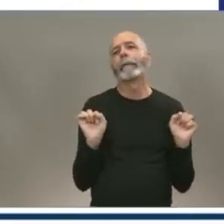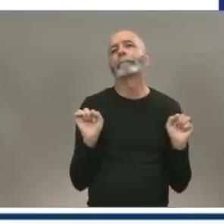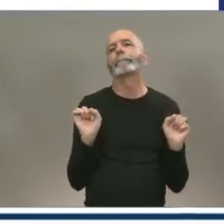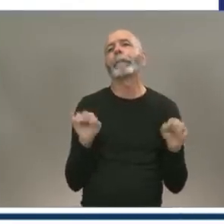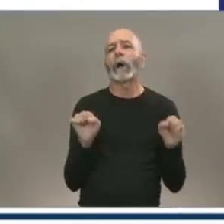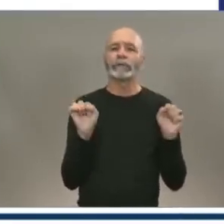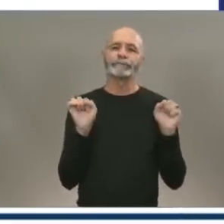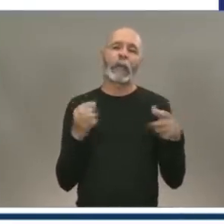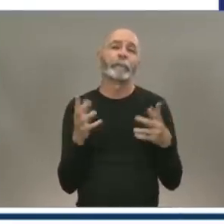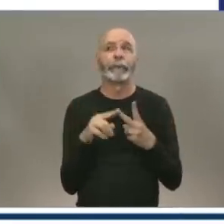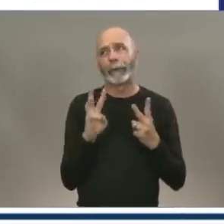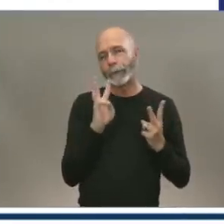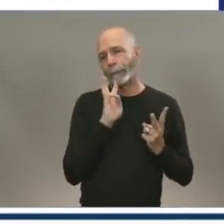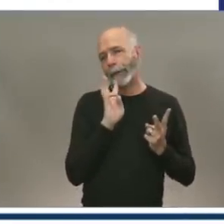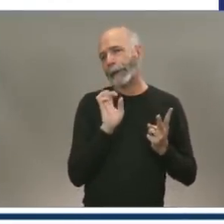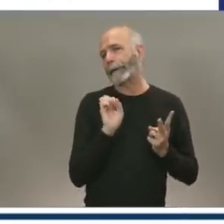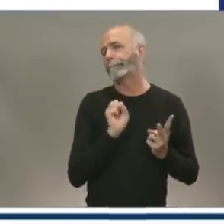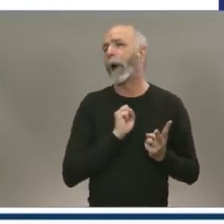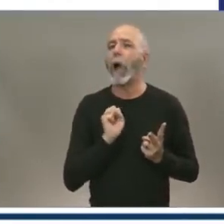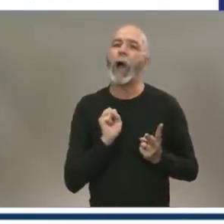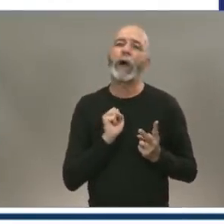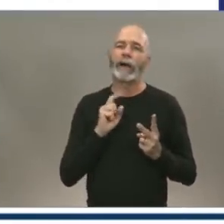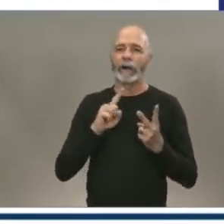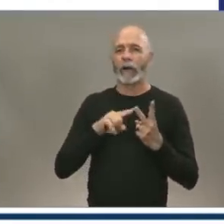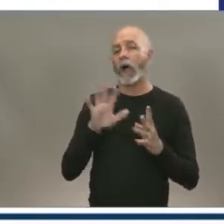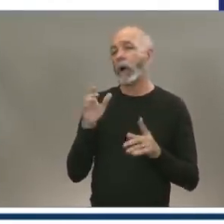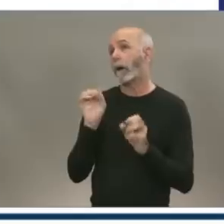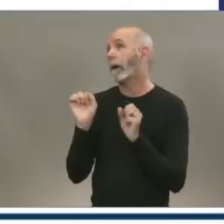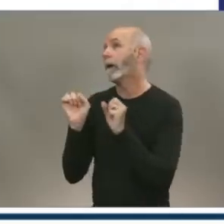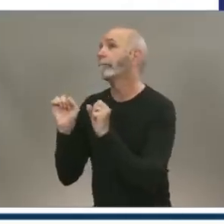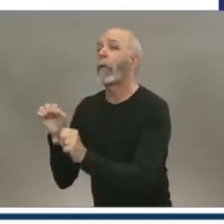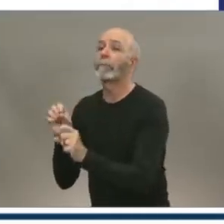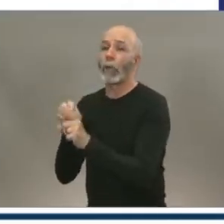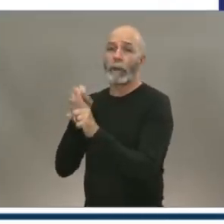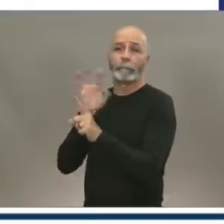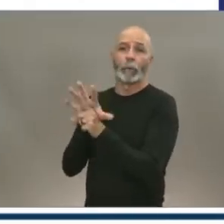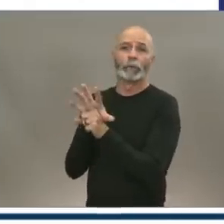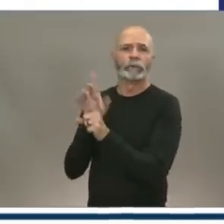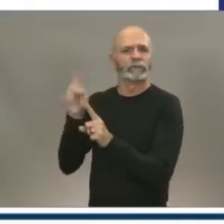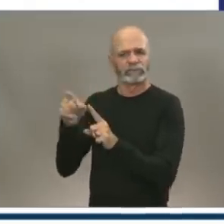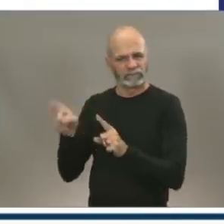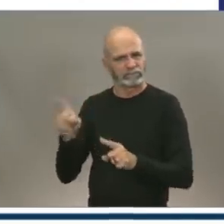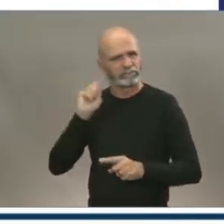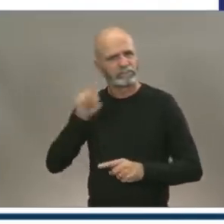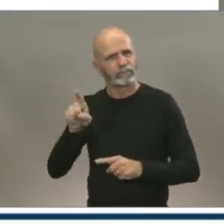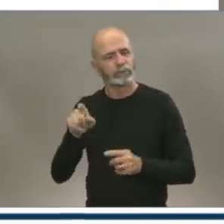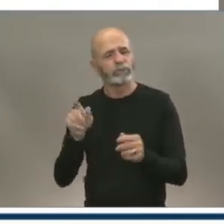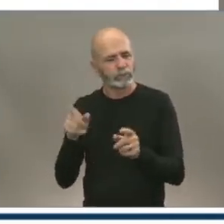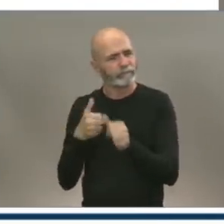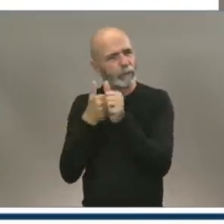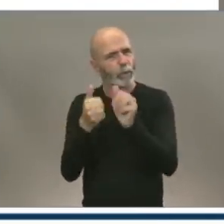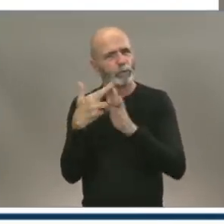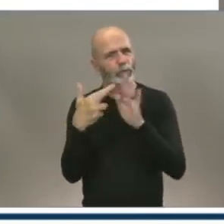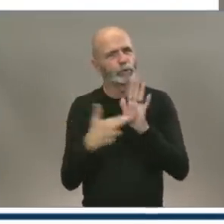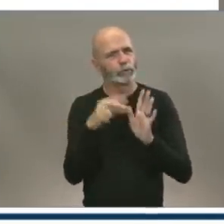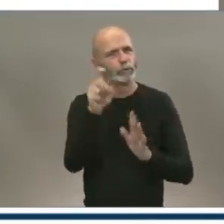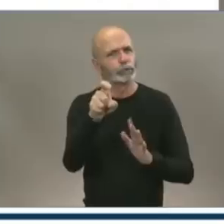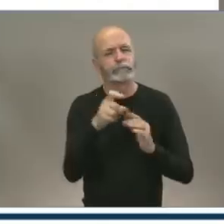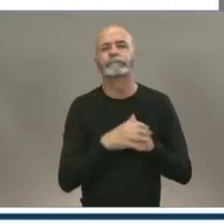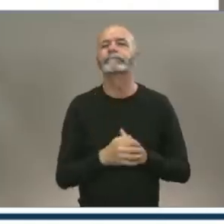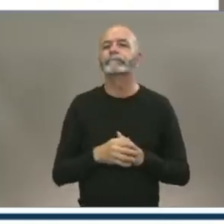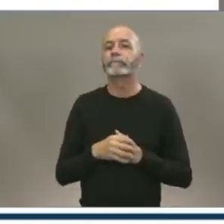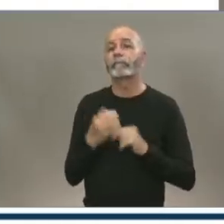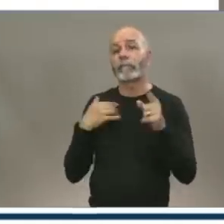your safety guidelines anyway? Do you see what I mean? There's an additional recommendation for those people for if you're potentially exposed